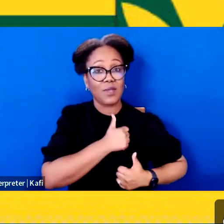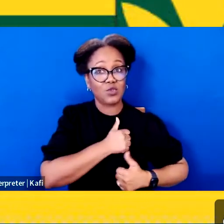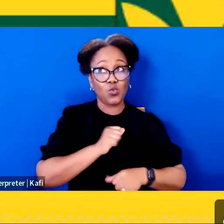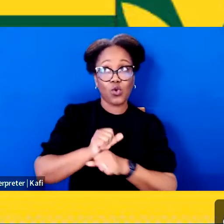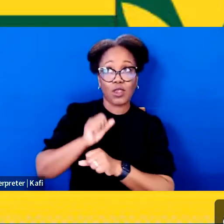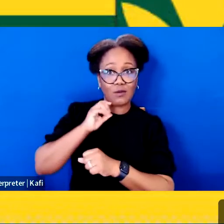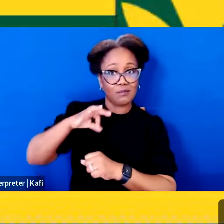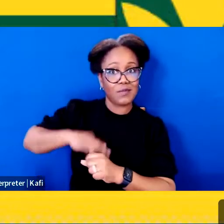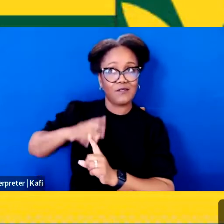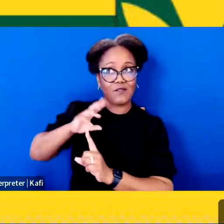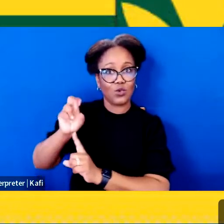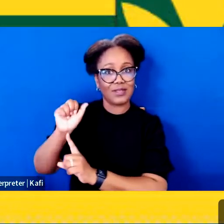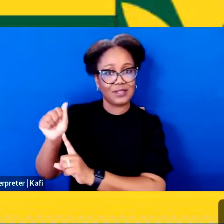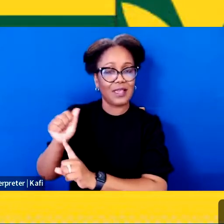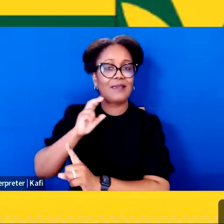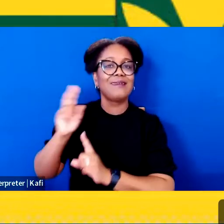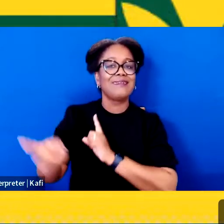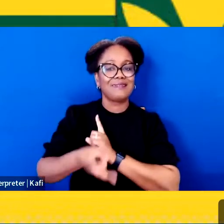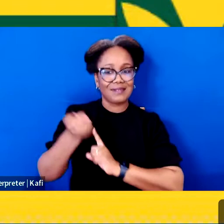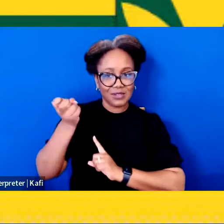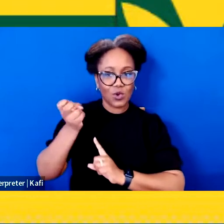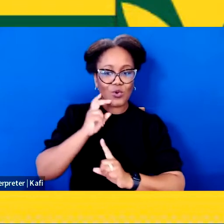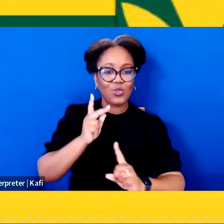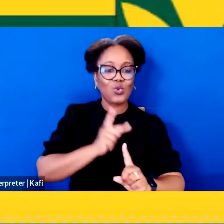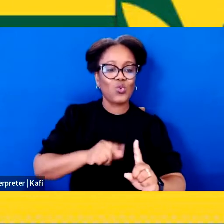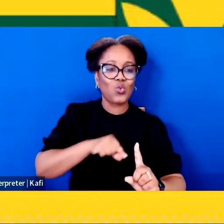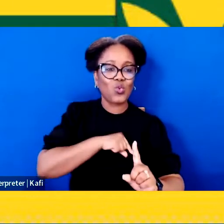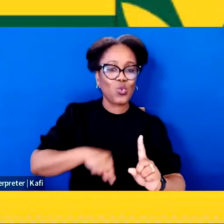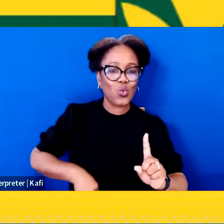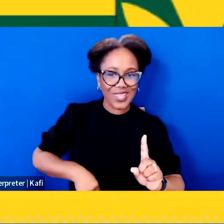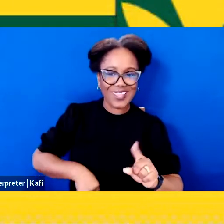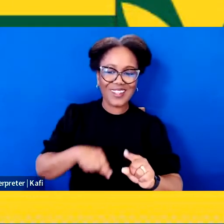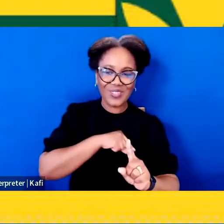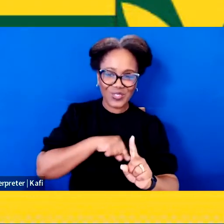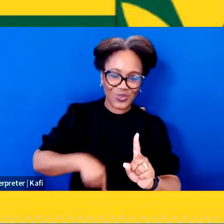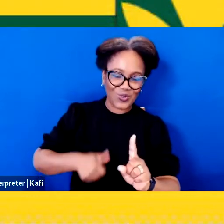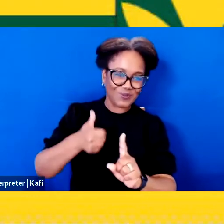the queen and kept her captive for over 7 months.